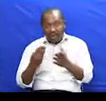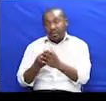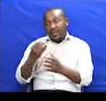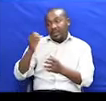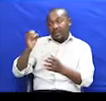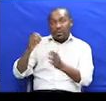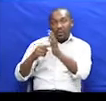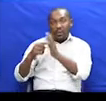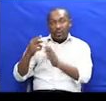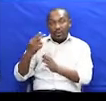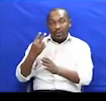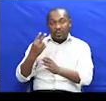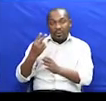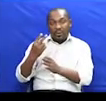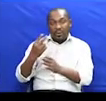0.25 molar